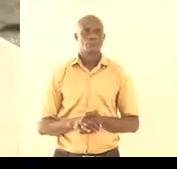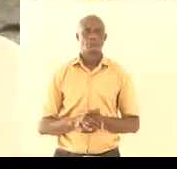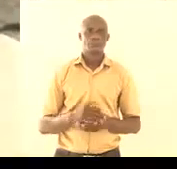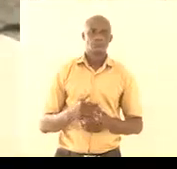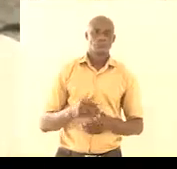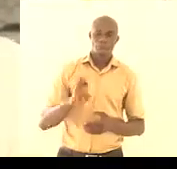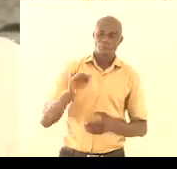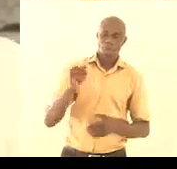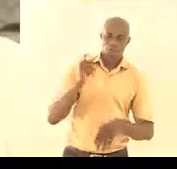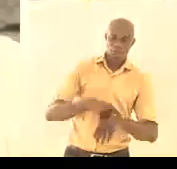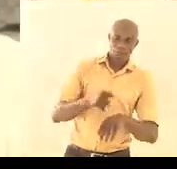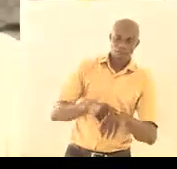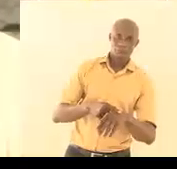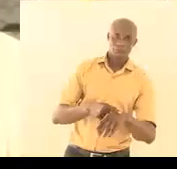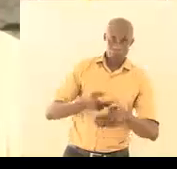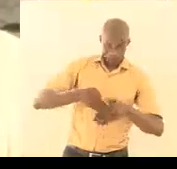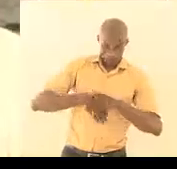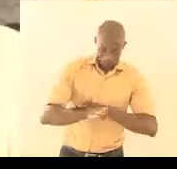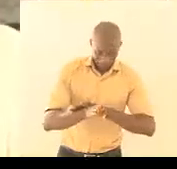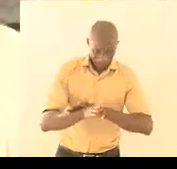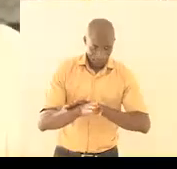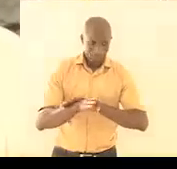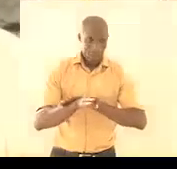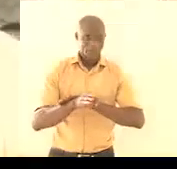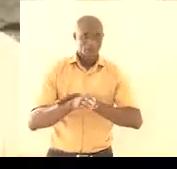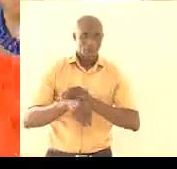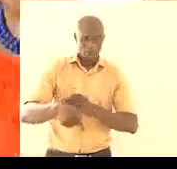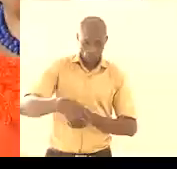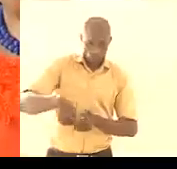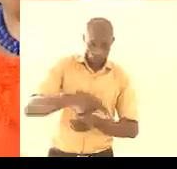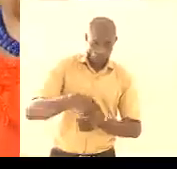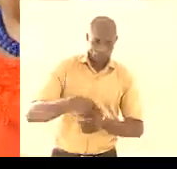And of course, by the time we entered a few gallops, my car spoiled.